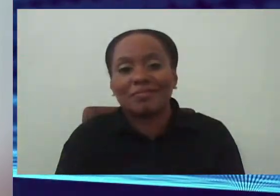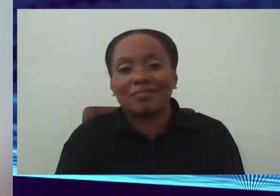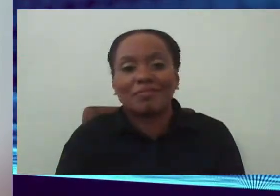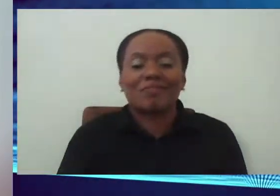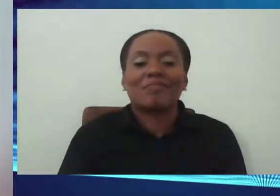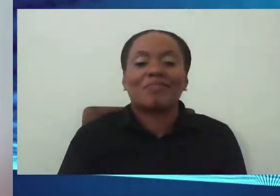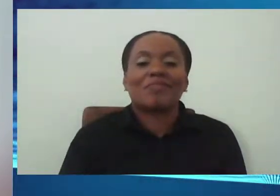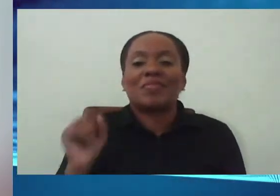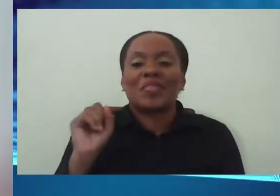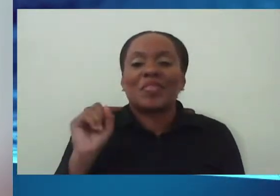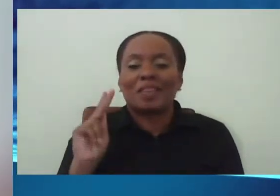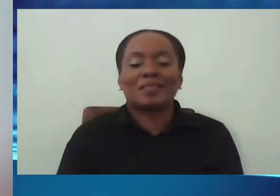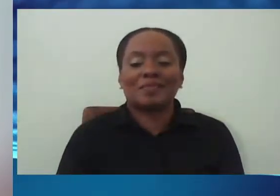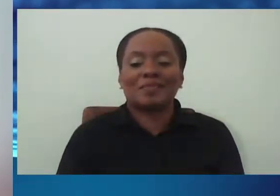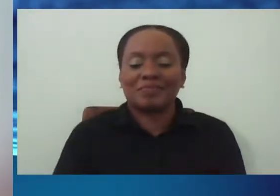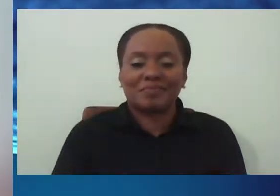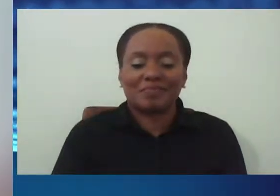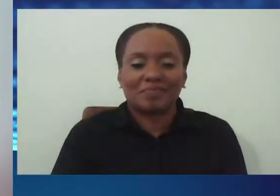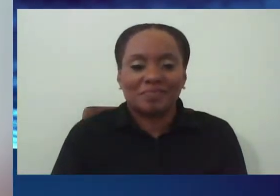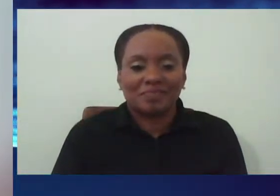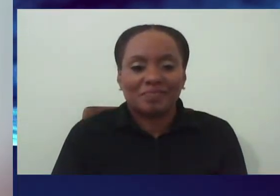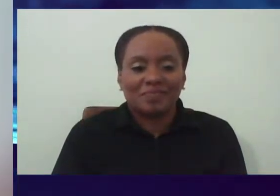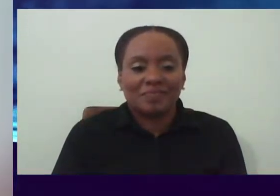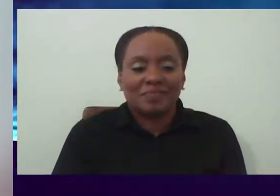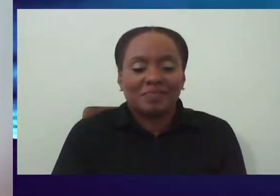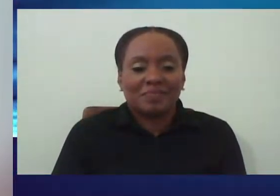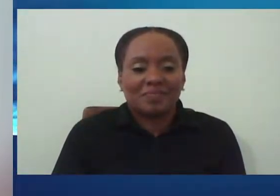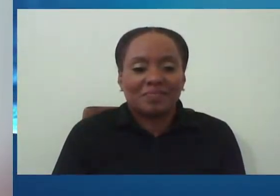version is that